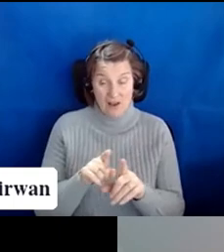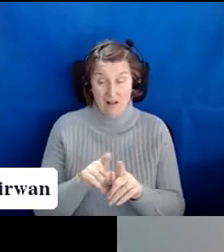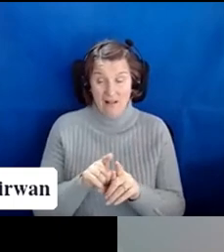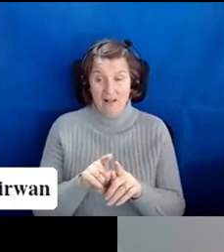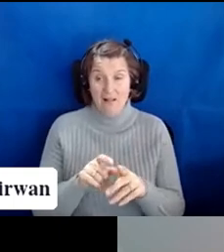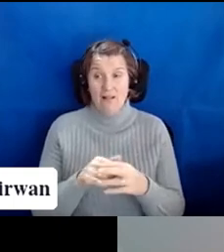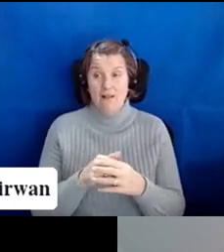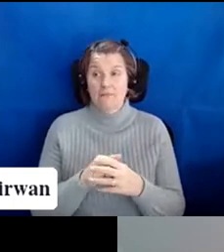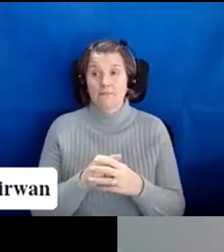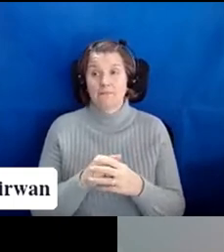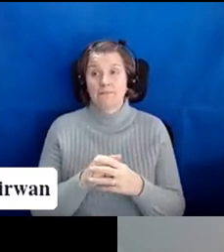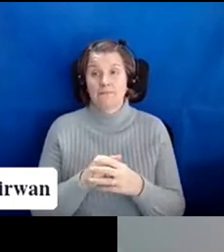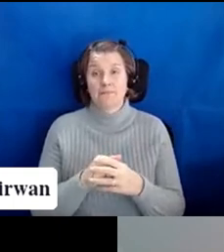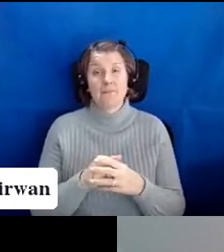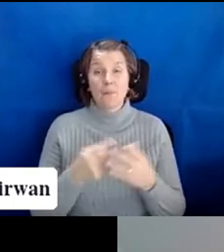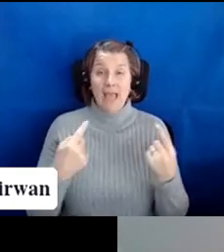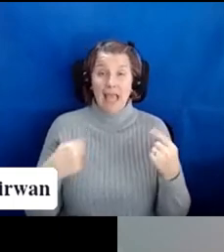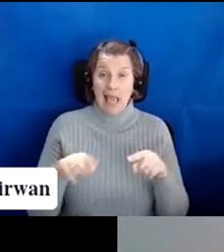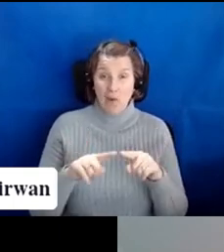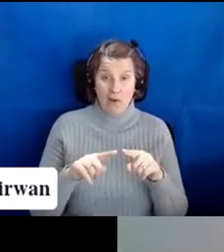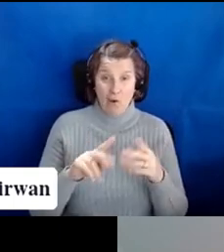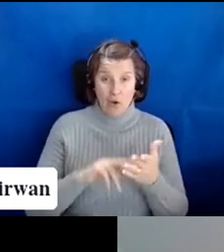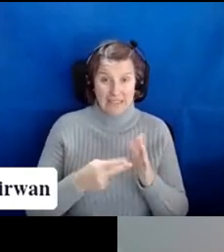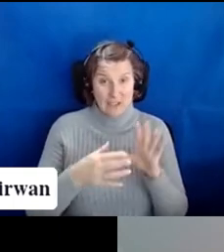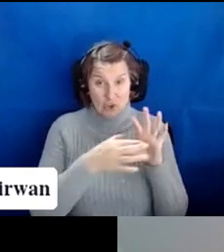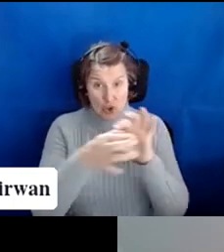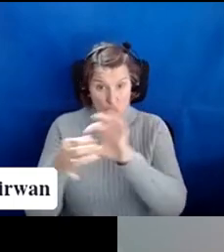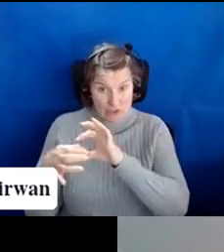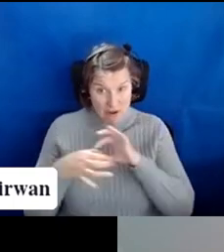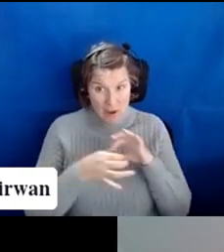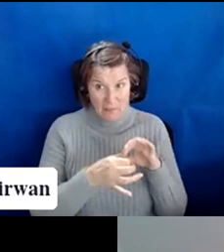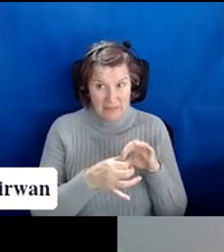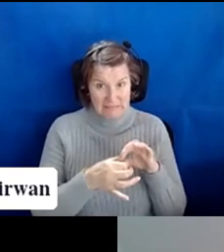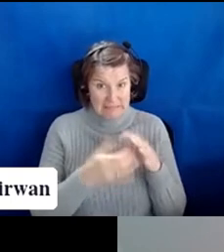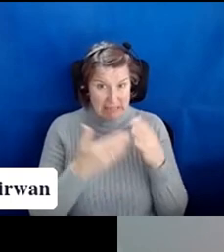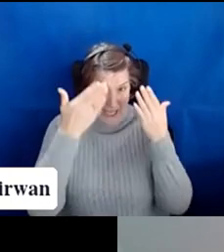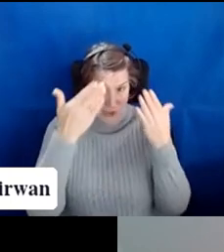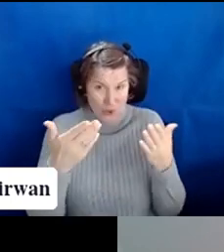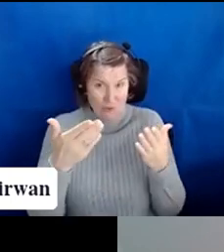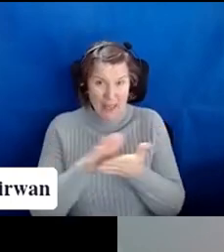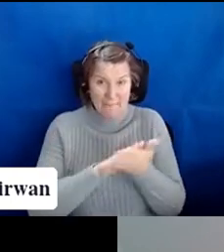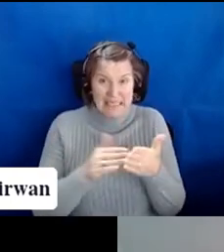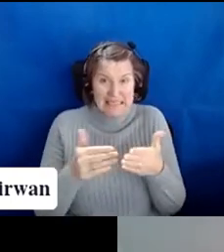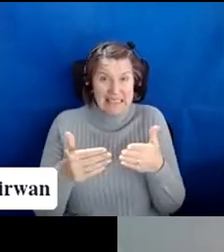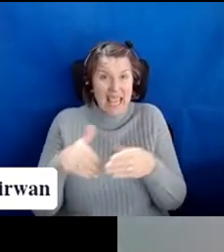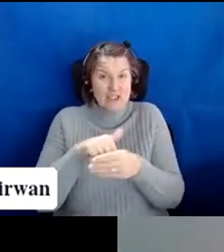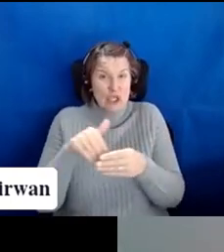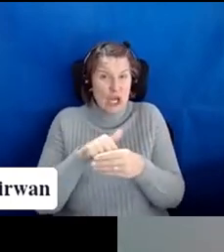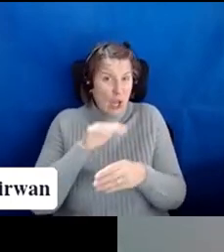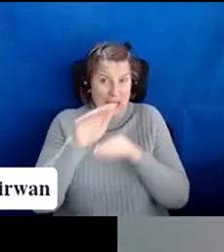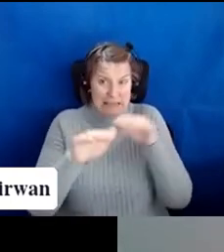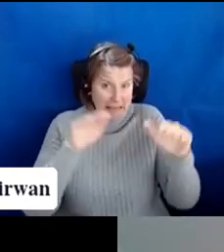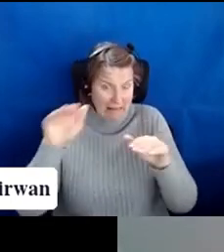And in terms of the question about are organisations as joined up as well as they could be, I'm not sure if that means internally or externally,